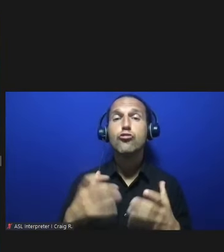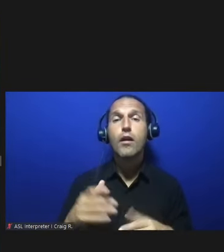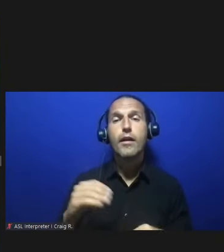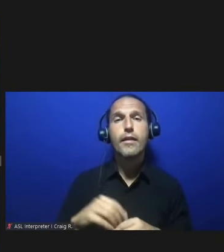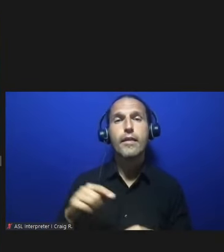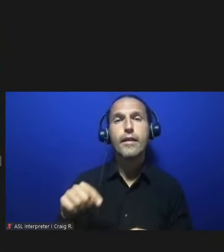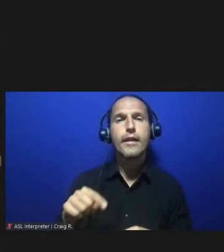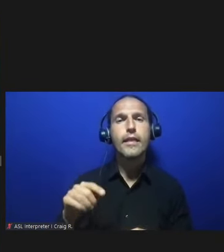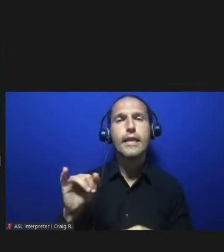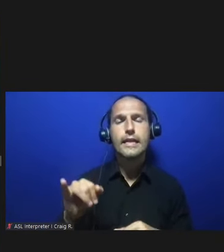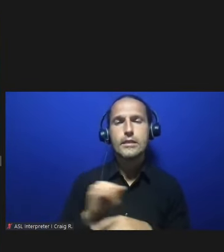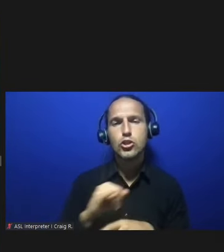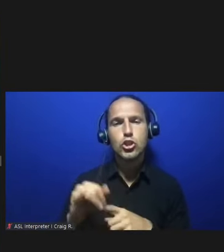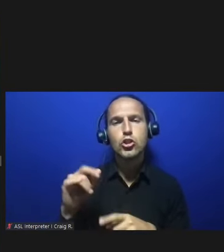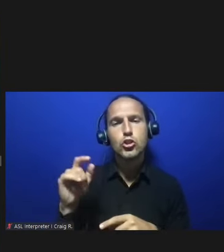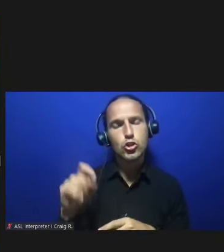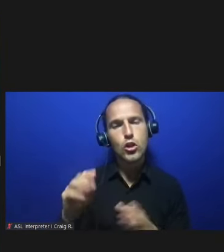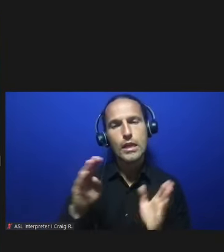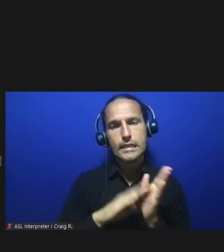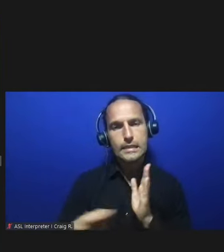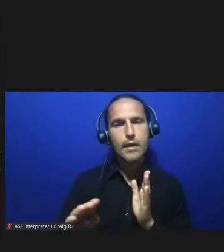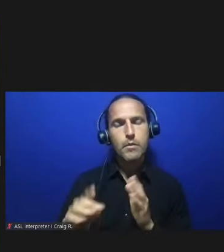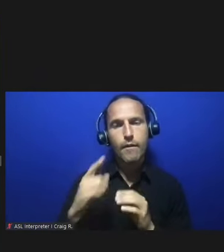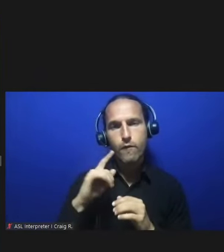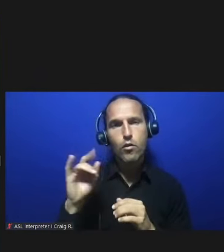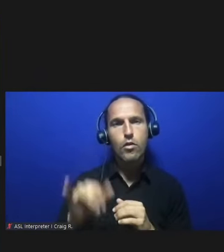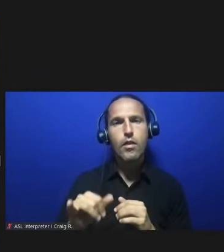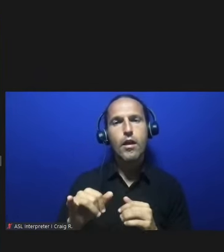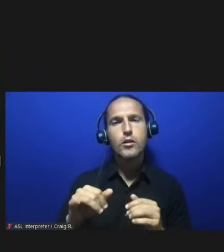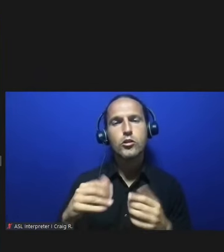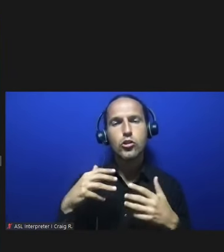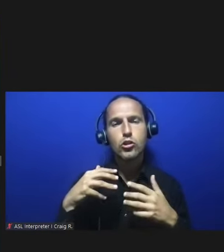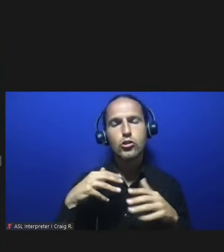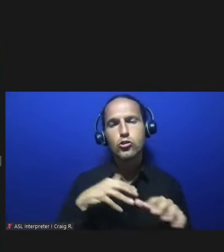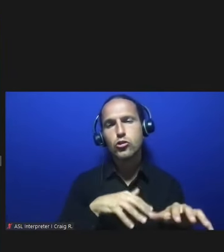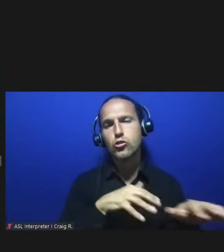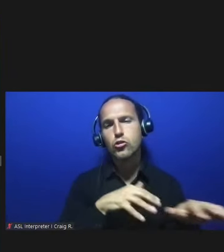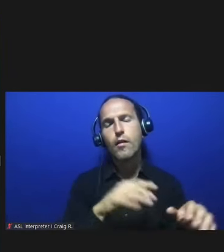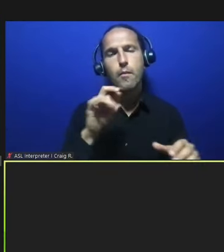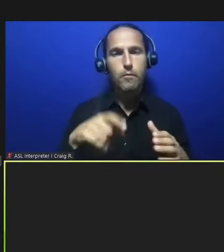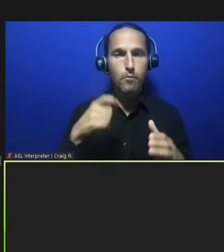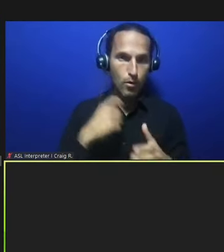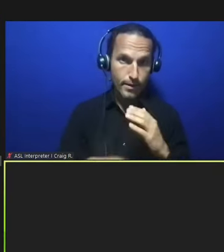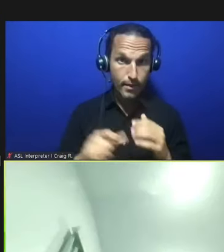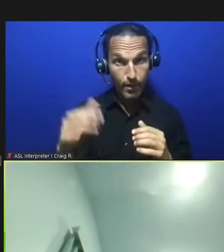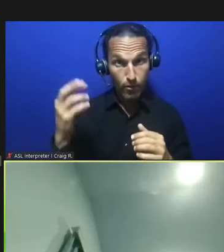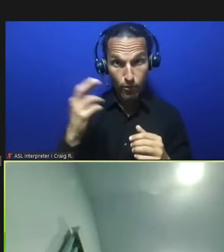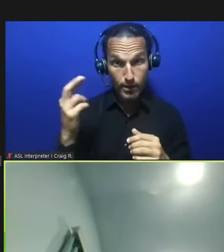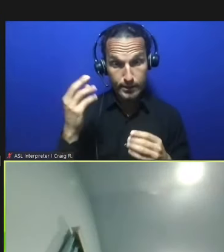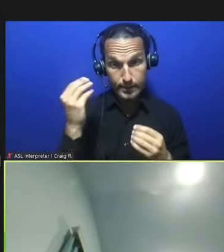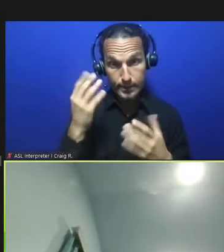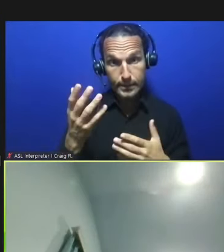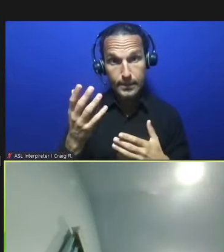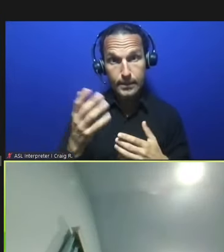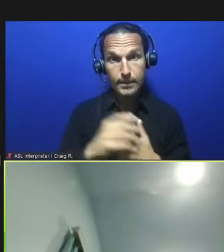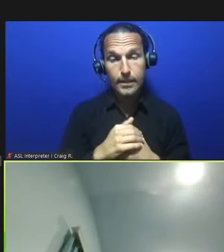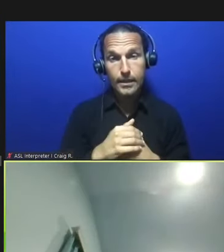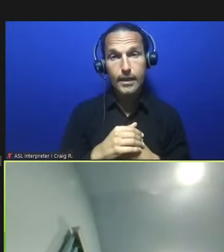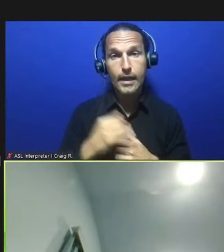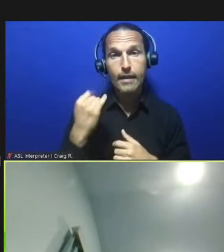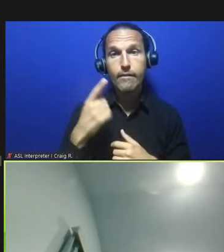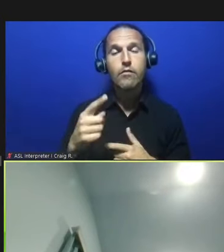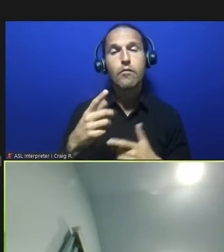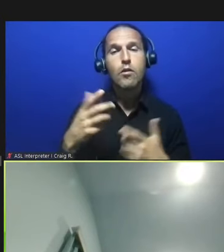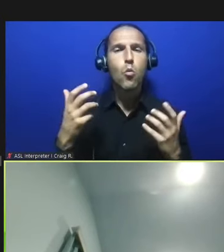FHV industry should be exempted from congestion pricing. And the reason why I say that is because, you know,